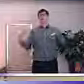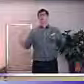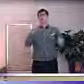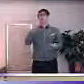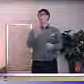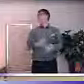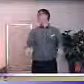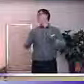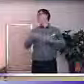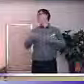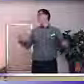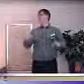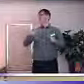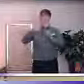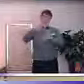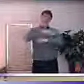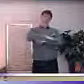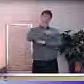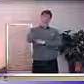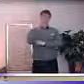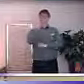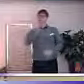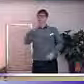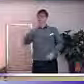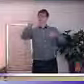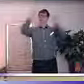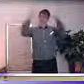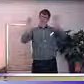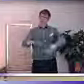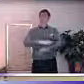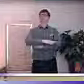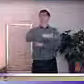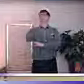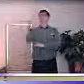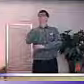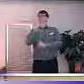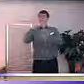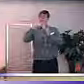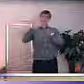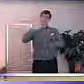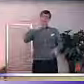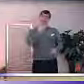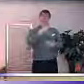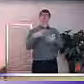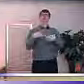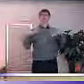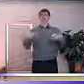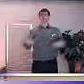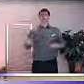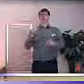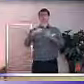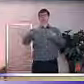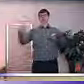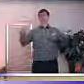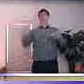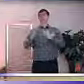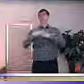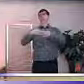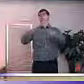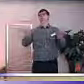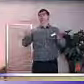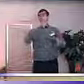celebrate. Today is a great day to be alive, to be open into